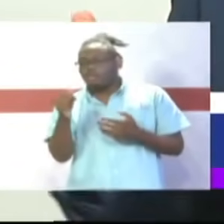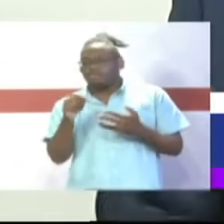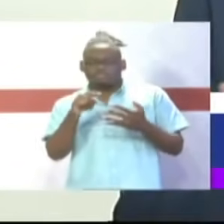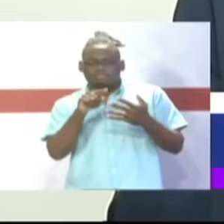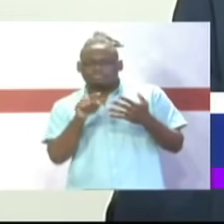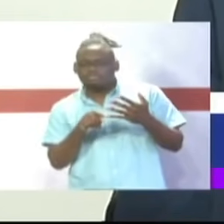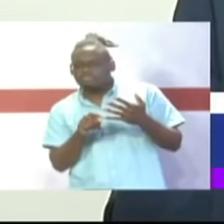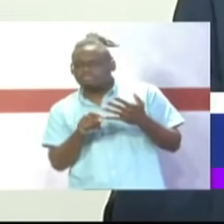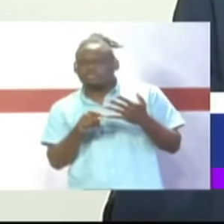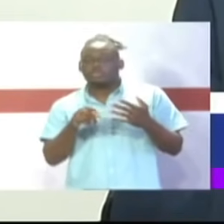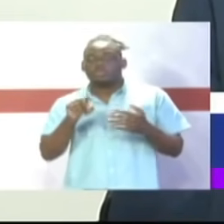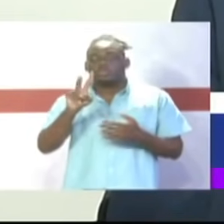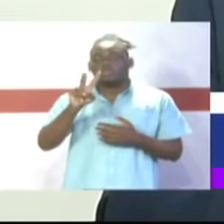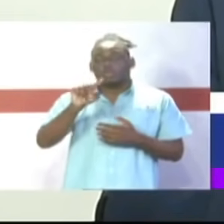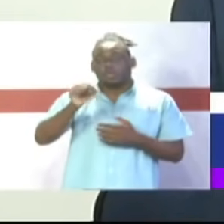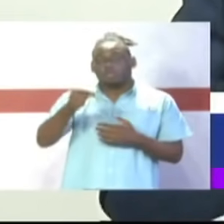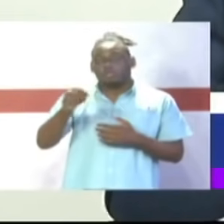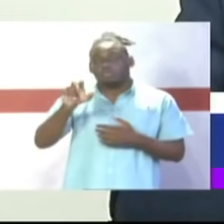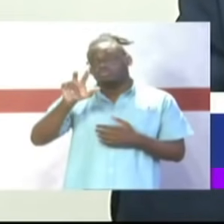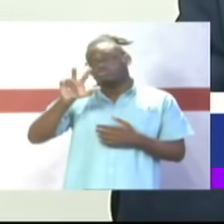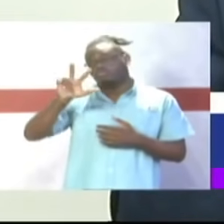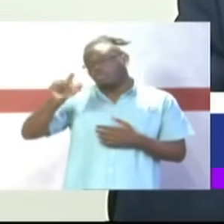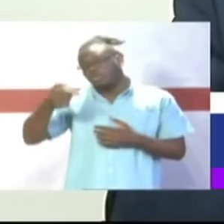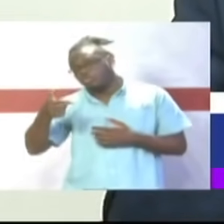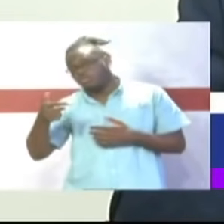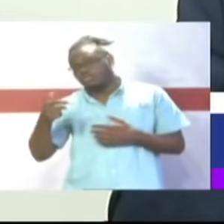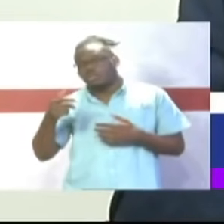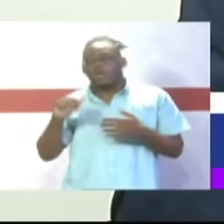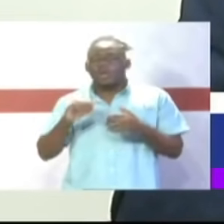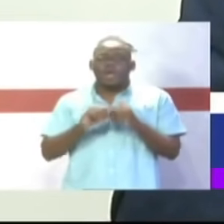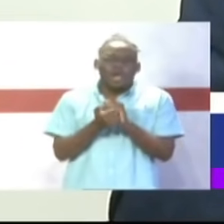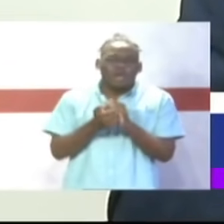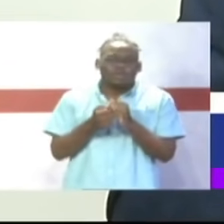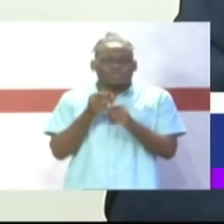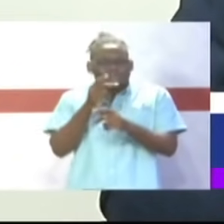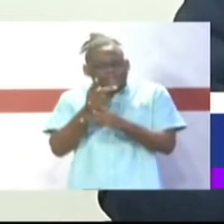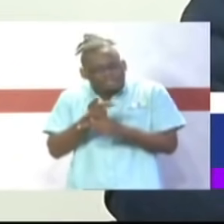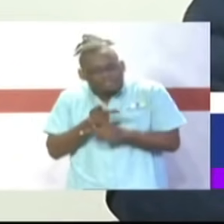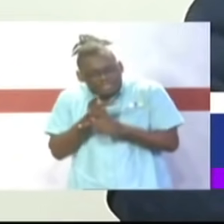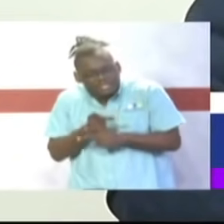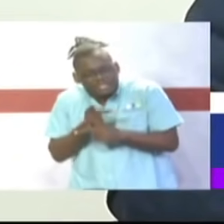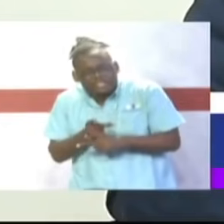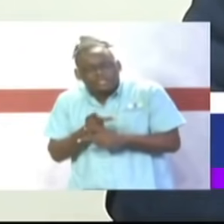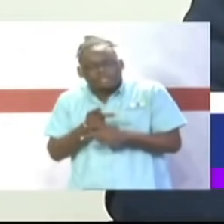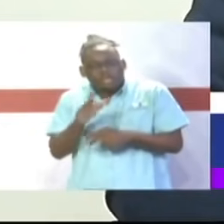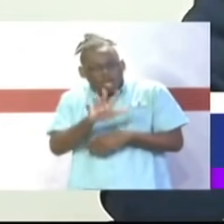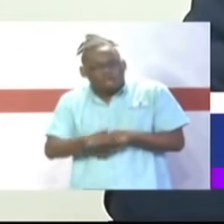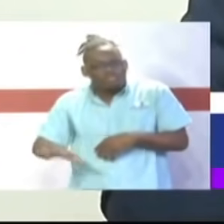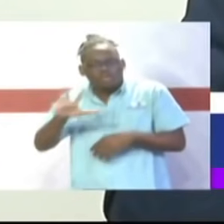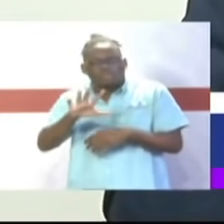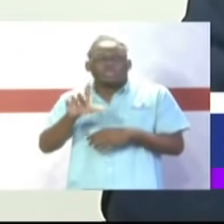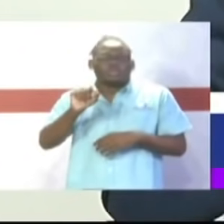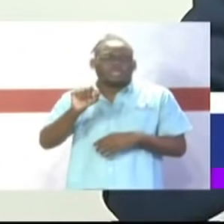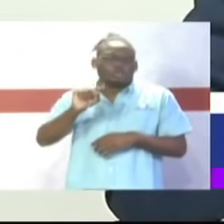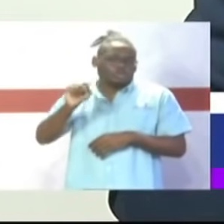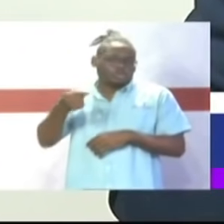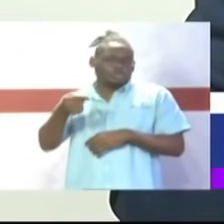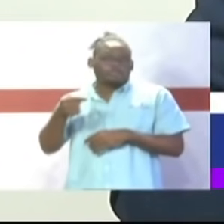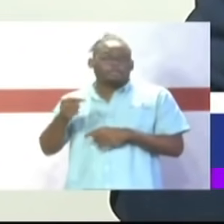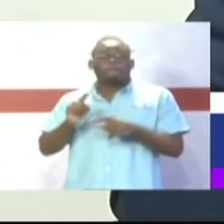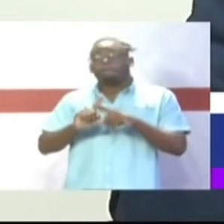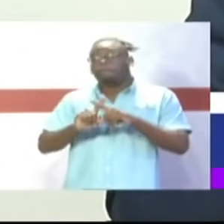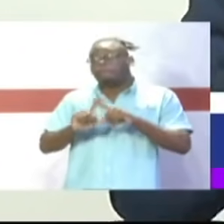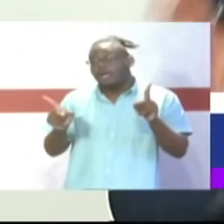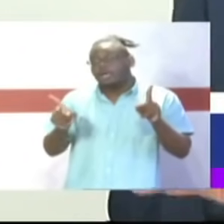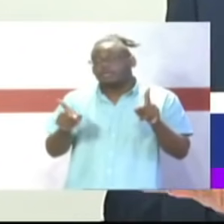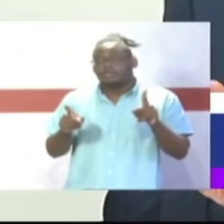build up our population, theoretically, of 20,000. But then again, as I said, you have to discount how many